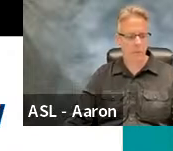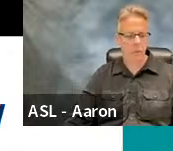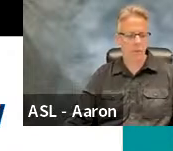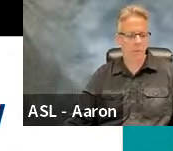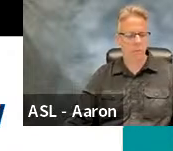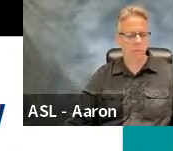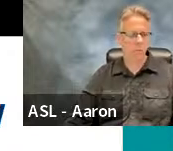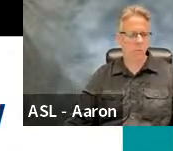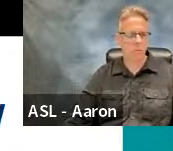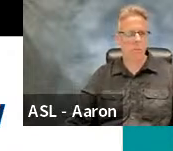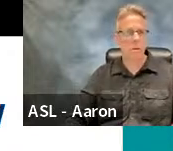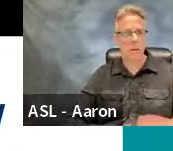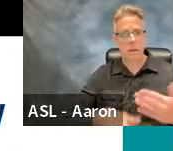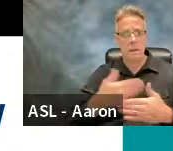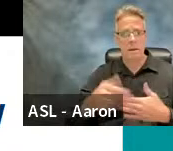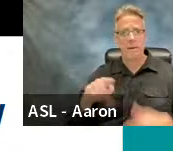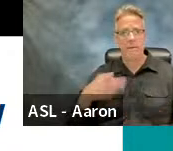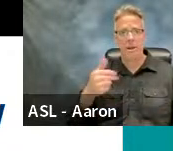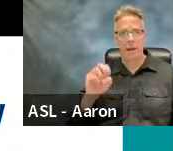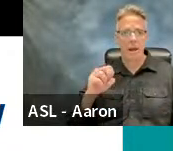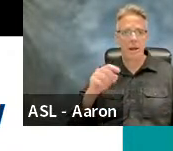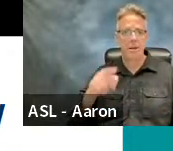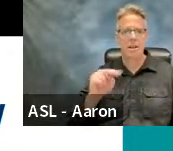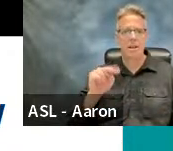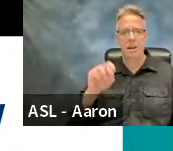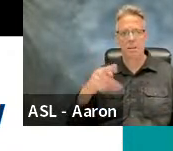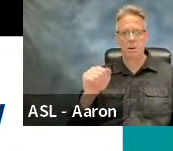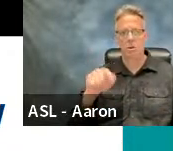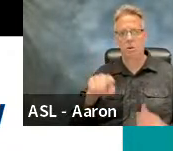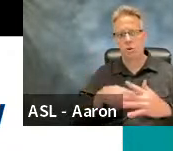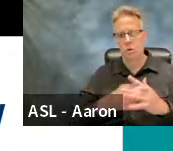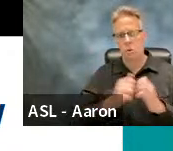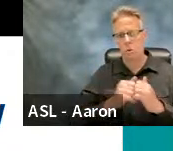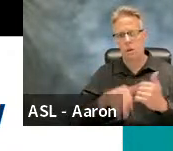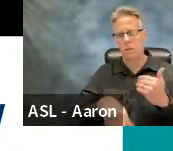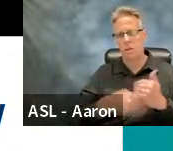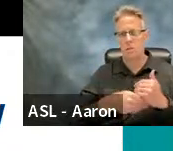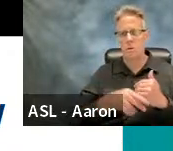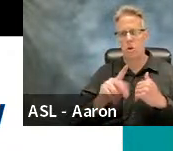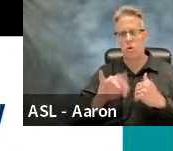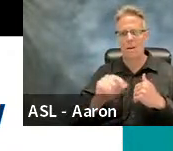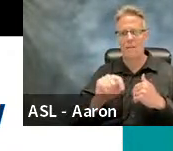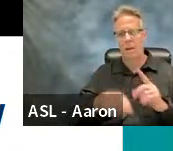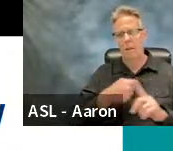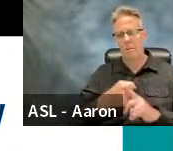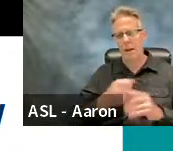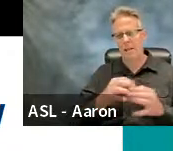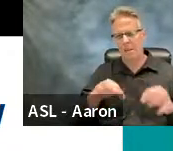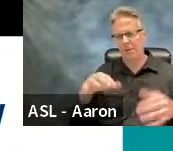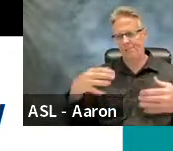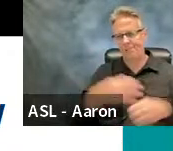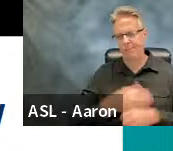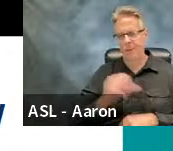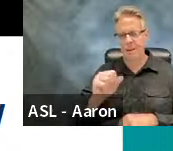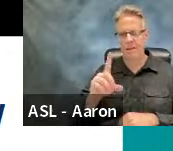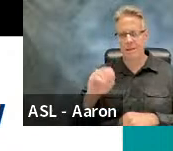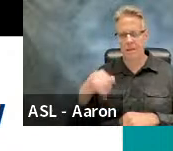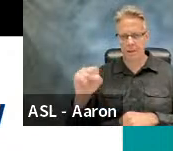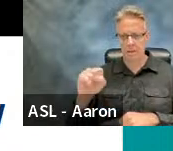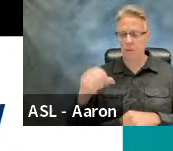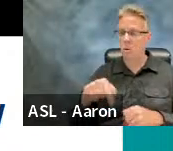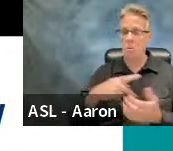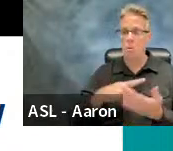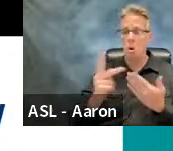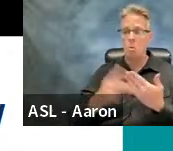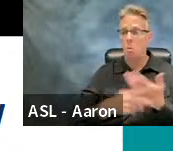So the next phase of our program is the NEPA process, starting with the supplemental draft environmental impact statement. The improvements that we're describing for you tonight are what